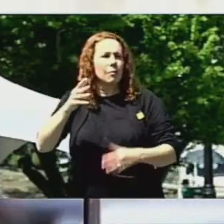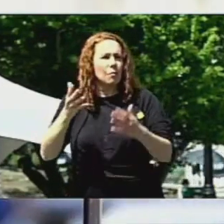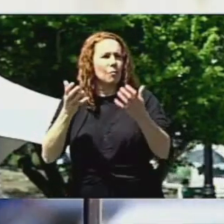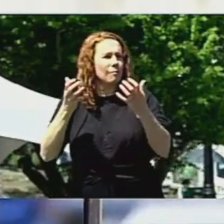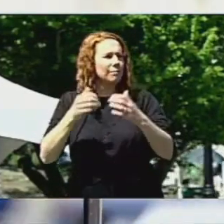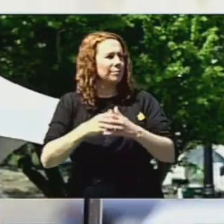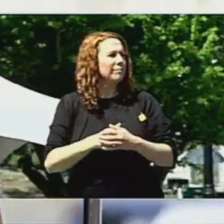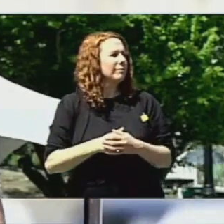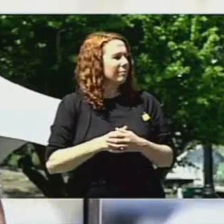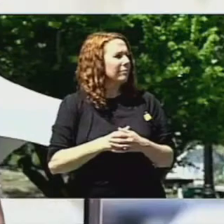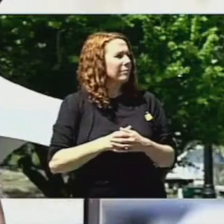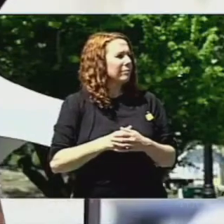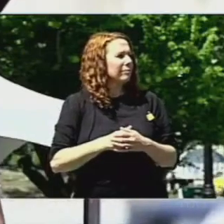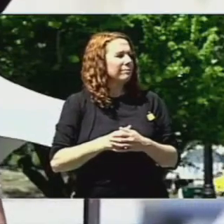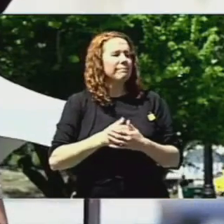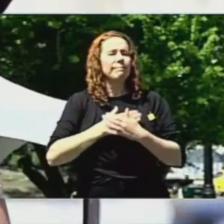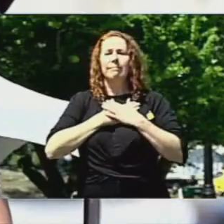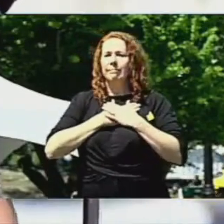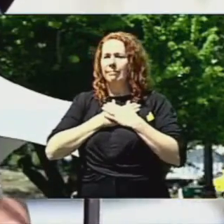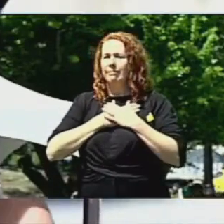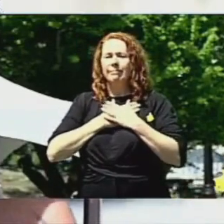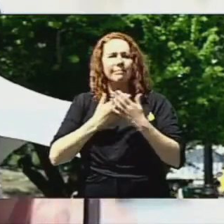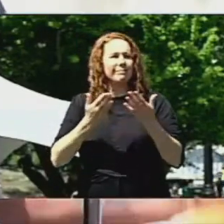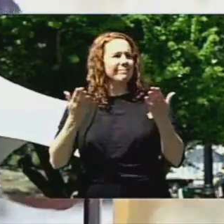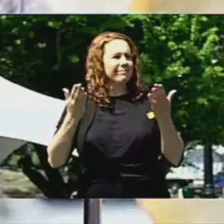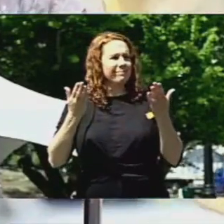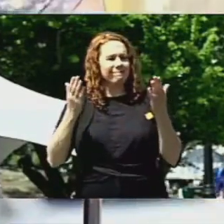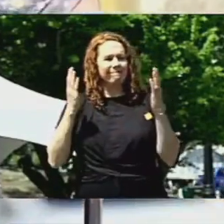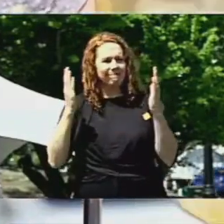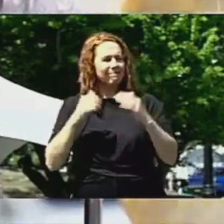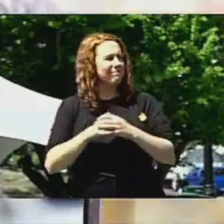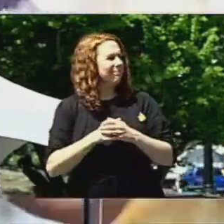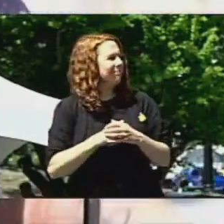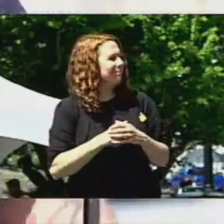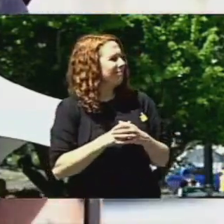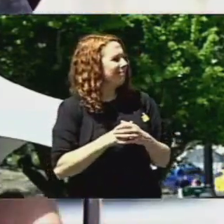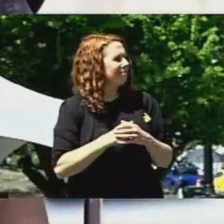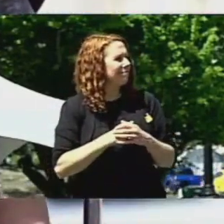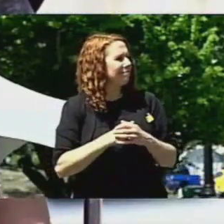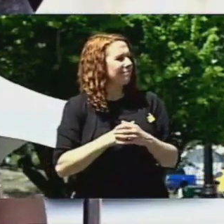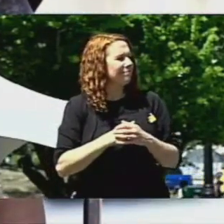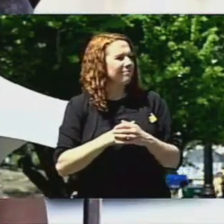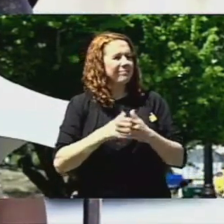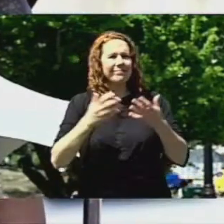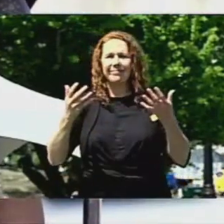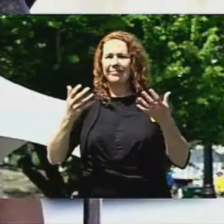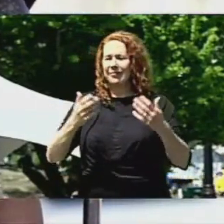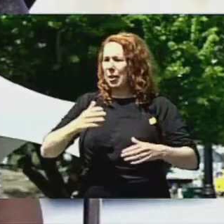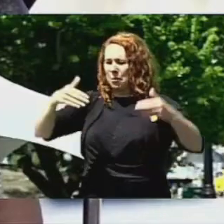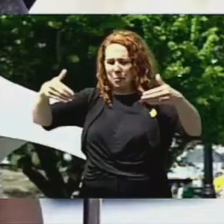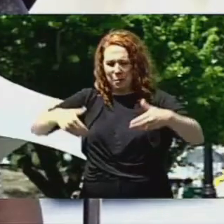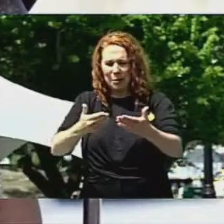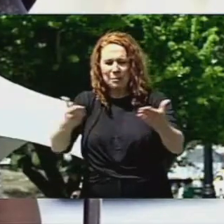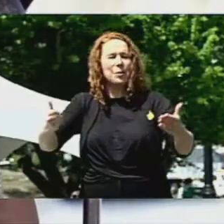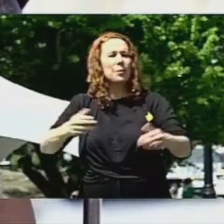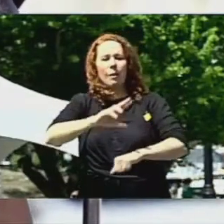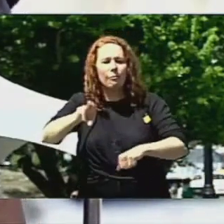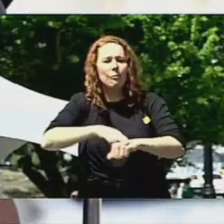And so, with open arms and hands raised, of course I welcome you.